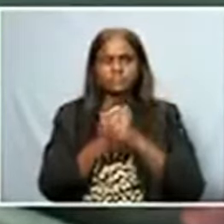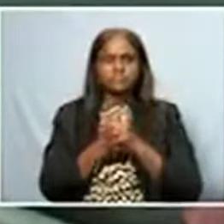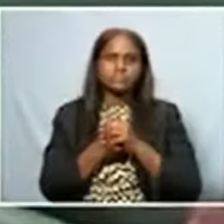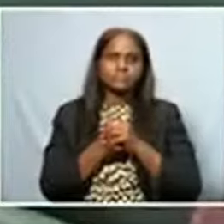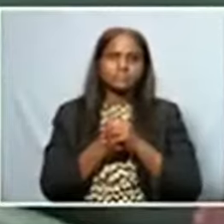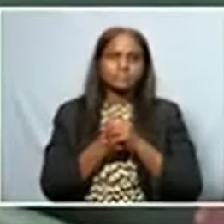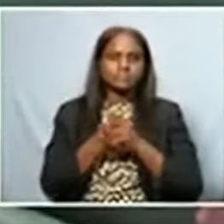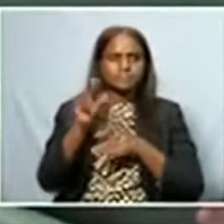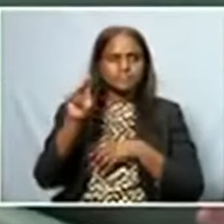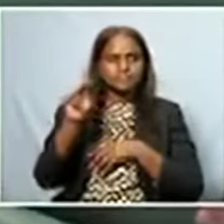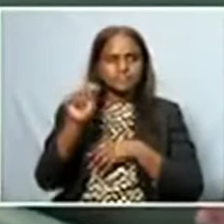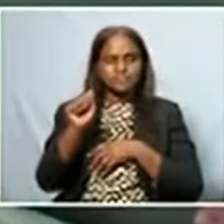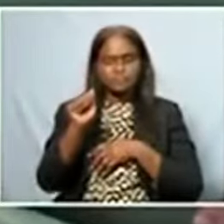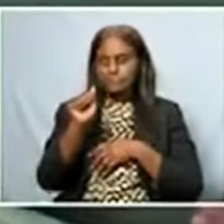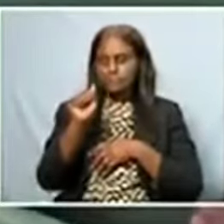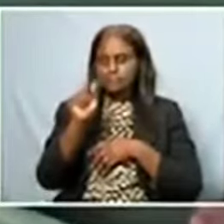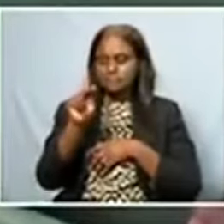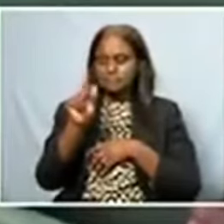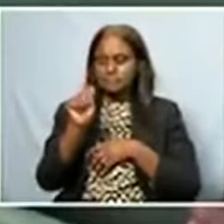Mr. Kafwaya.